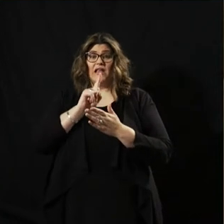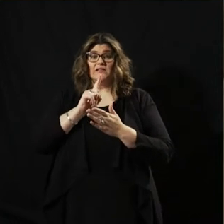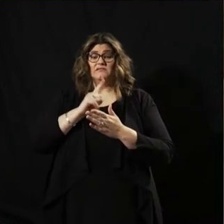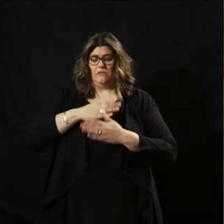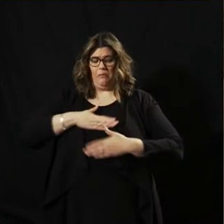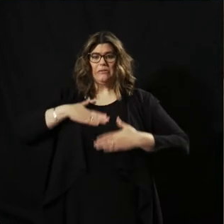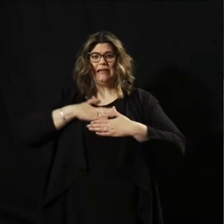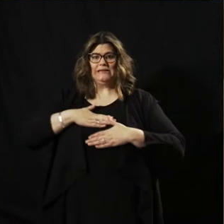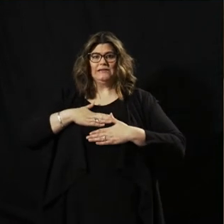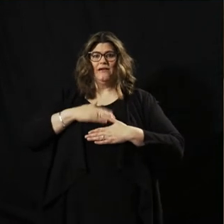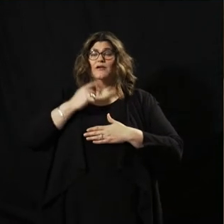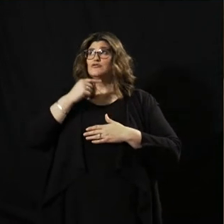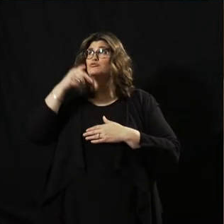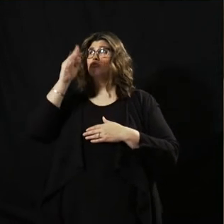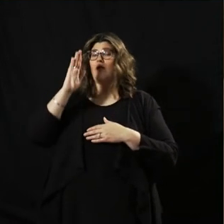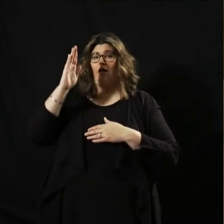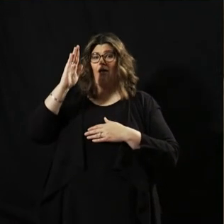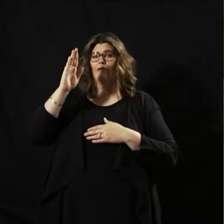us.